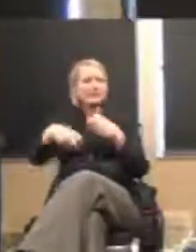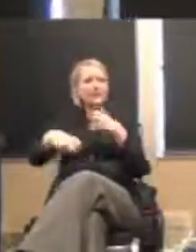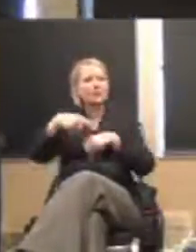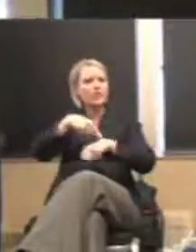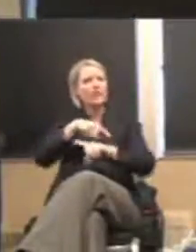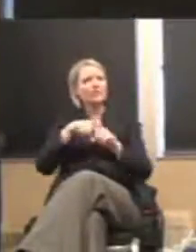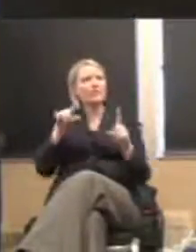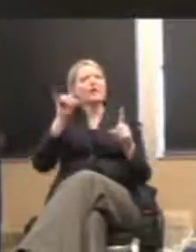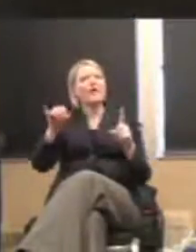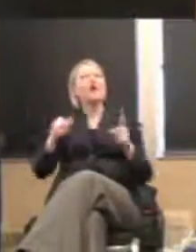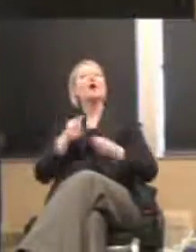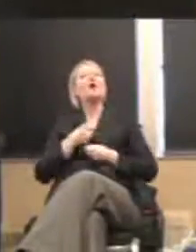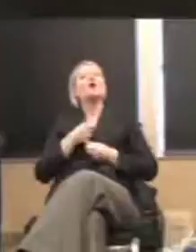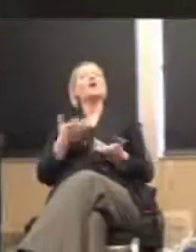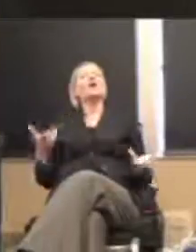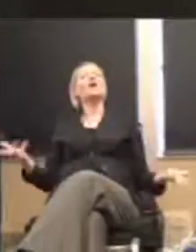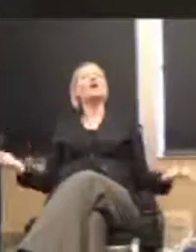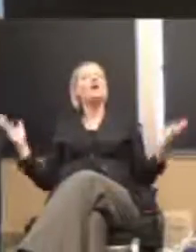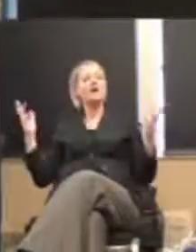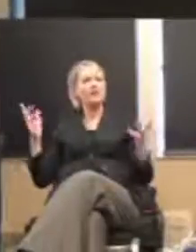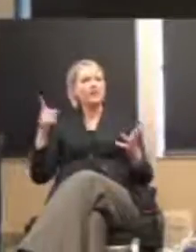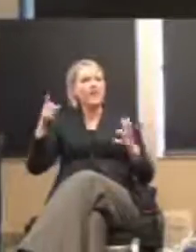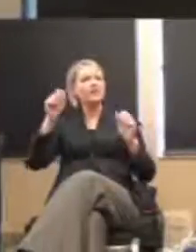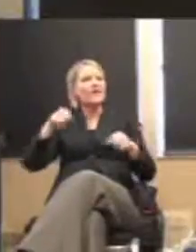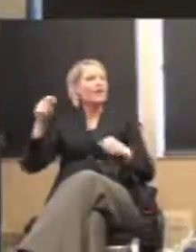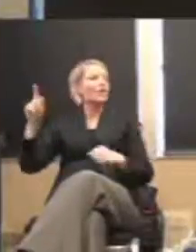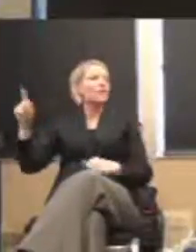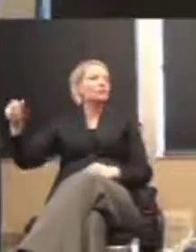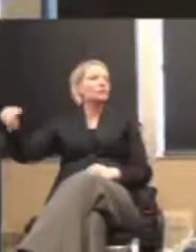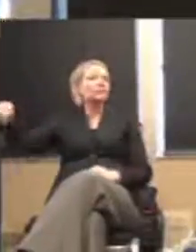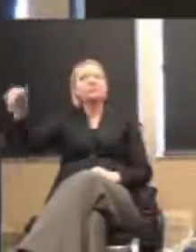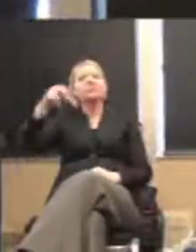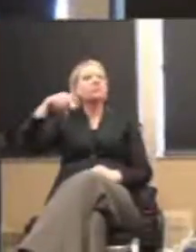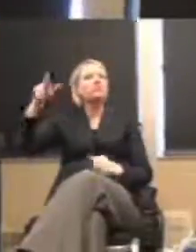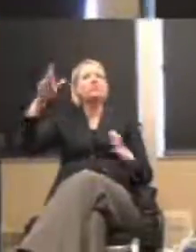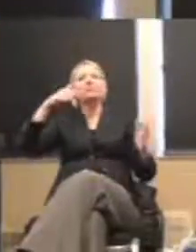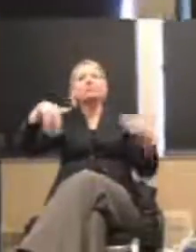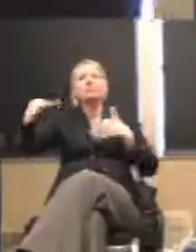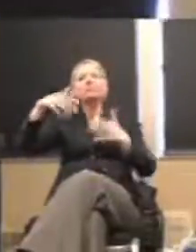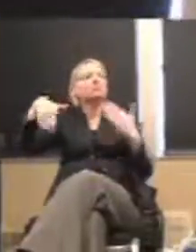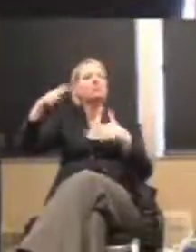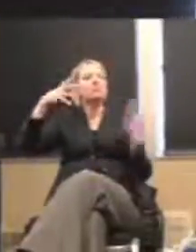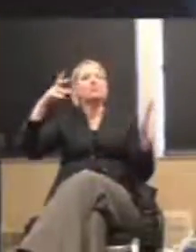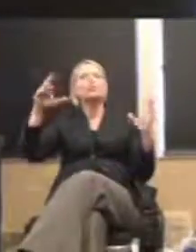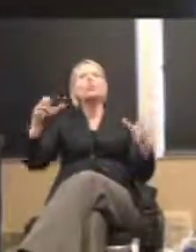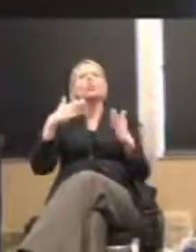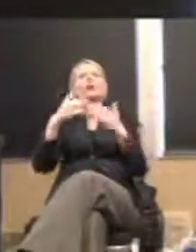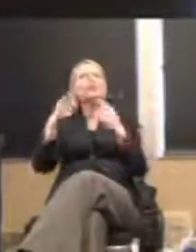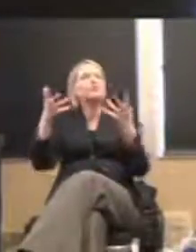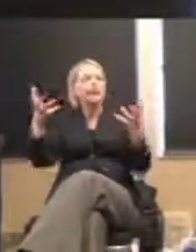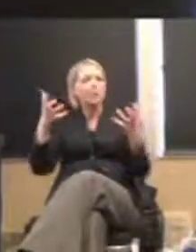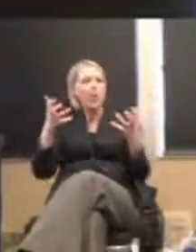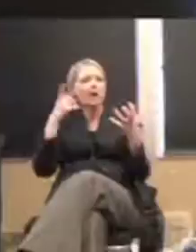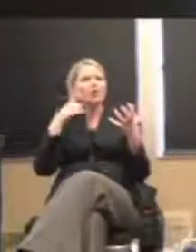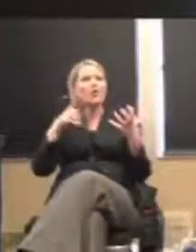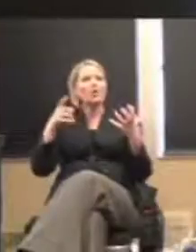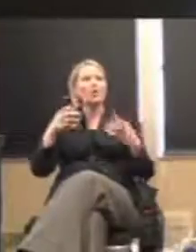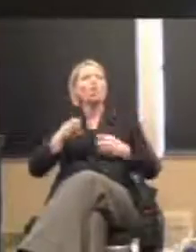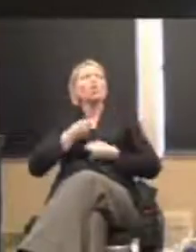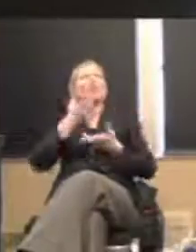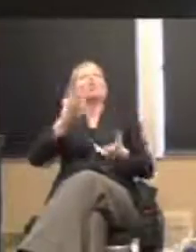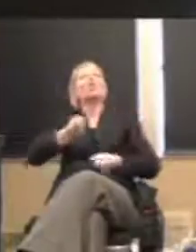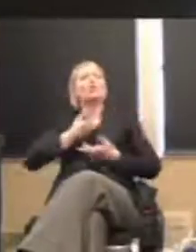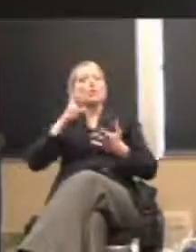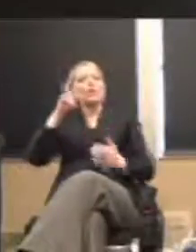That is a time where they get to wander, where they get to engage in that whatever activity they want to get their wiggles and jiggles out